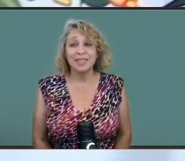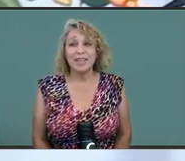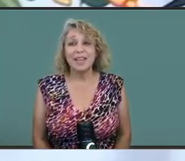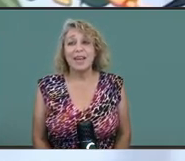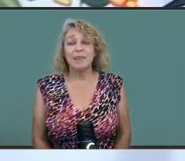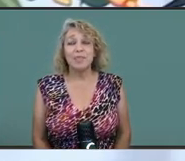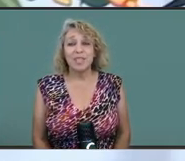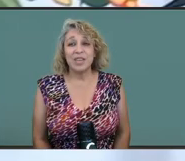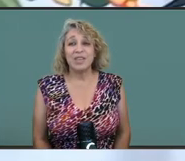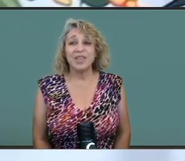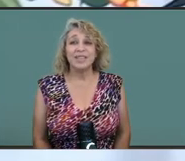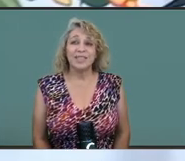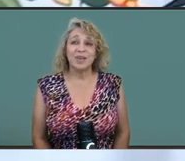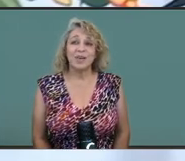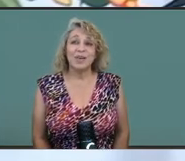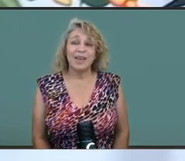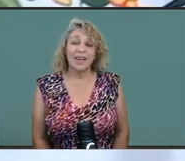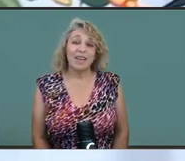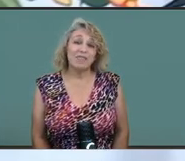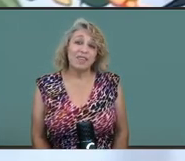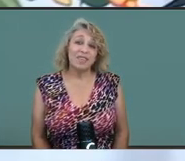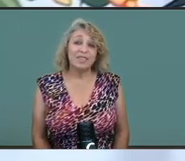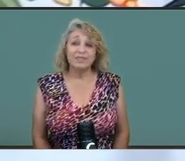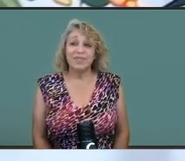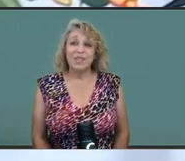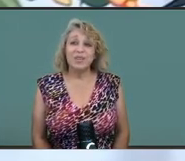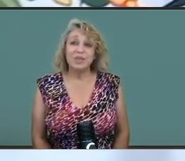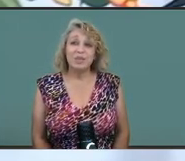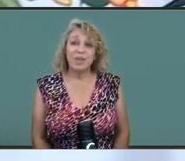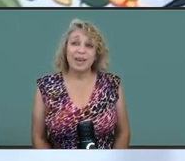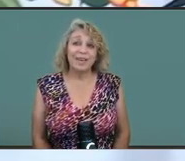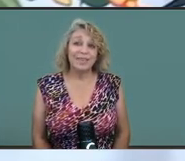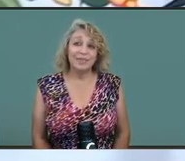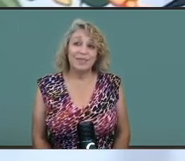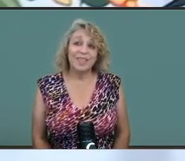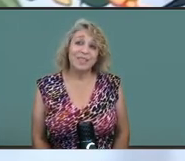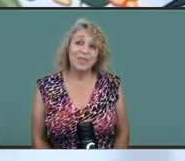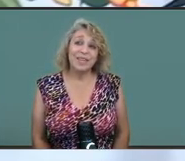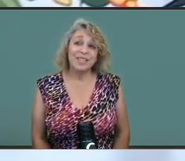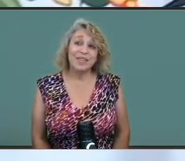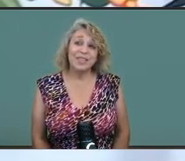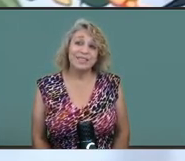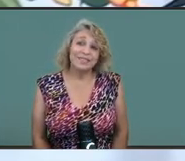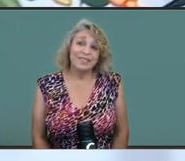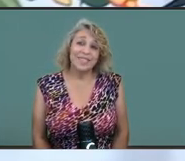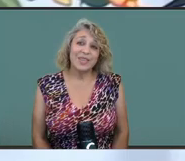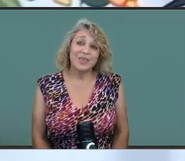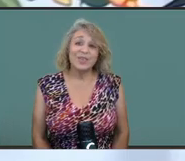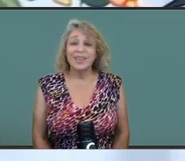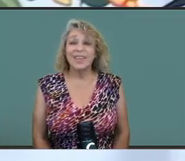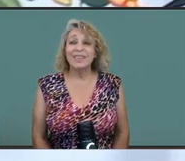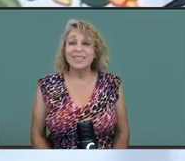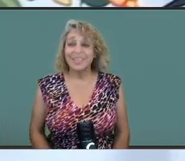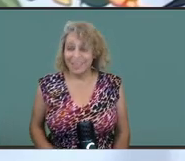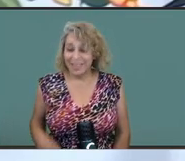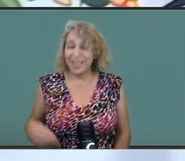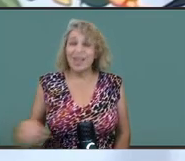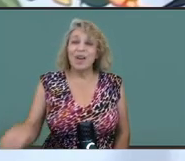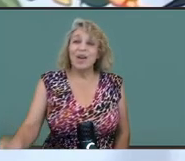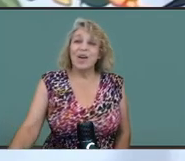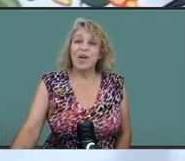does obscure it. So I figured YouTube, that's a way to show it. So here it